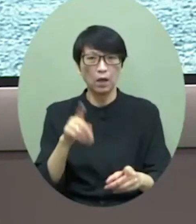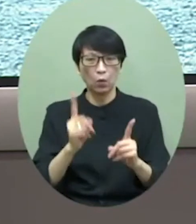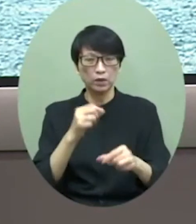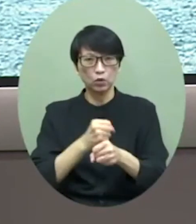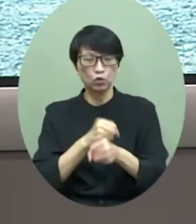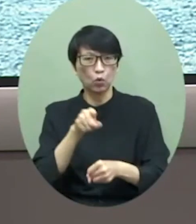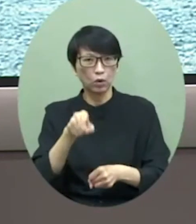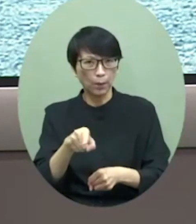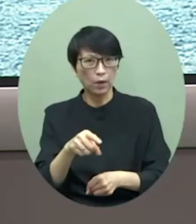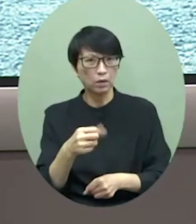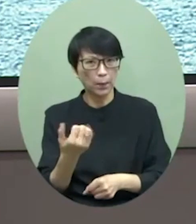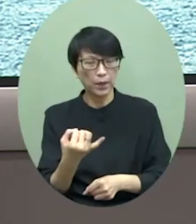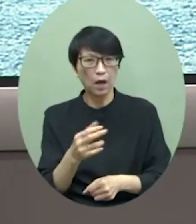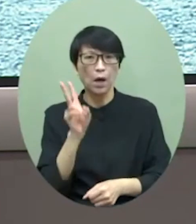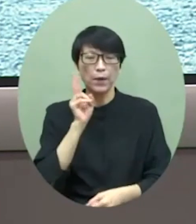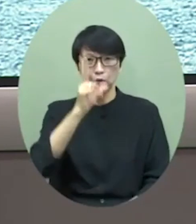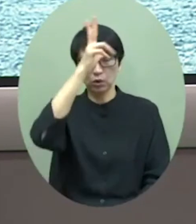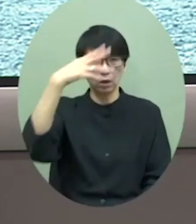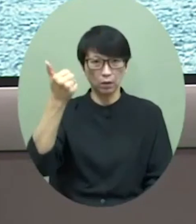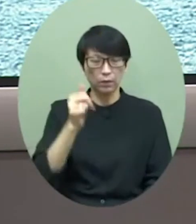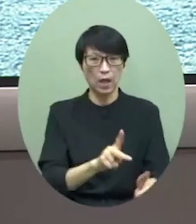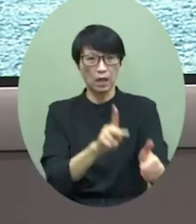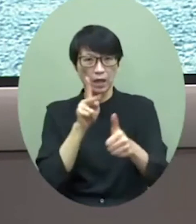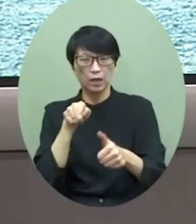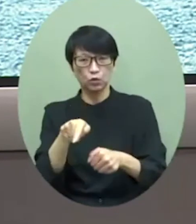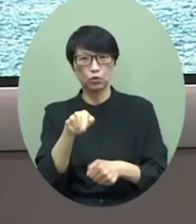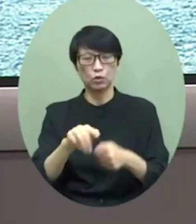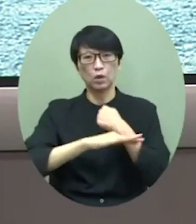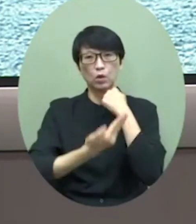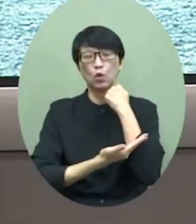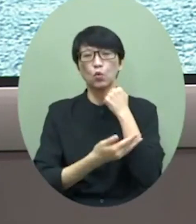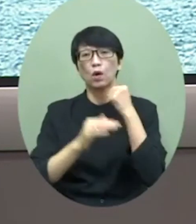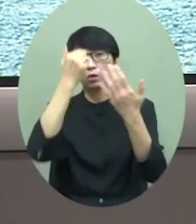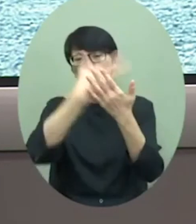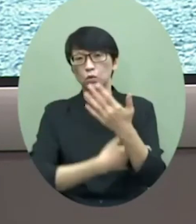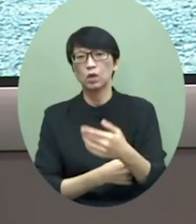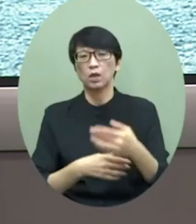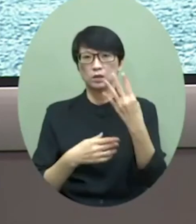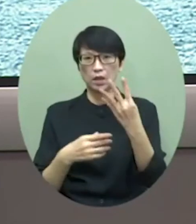that perhaps we put several provisions together and then we could achieve the effect. For example,